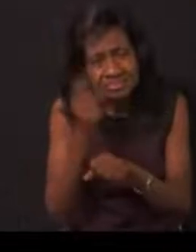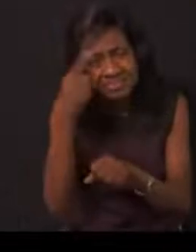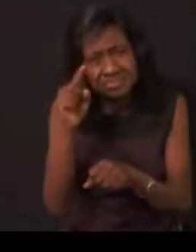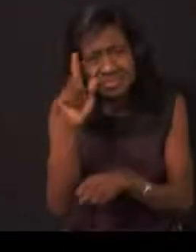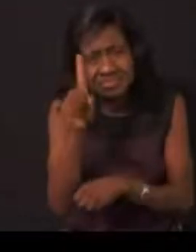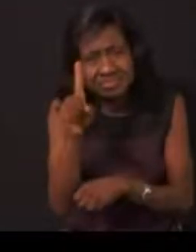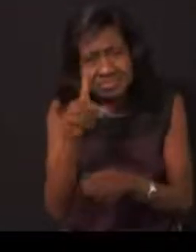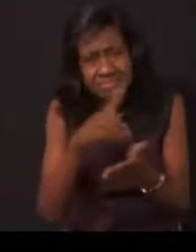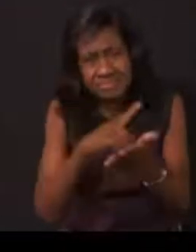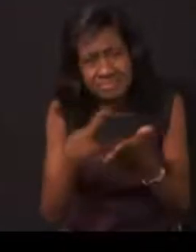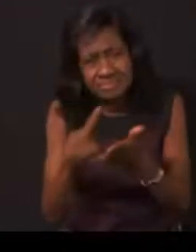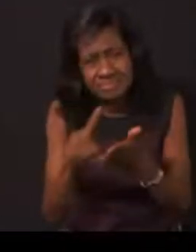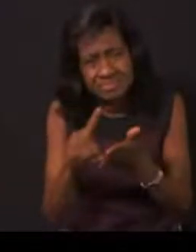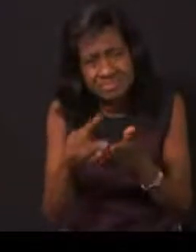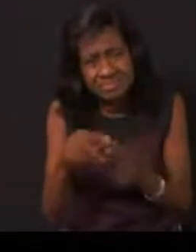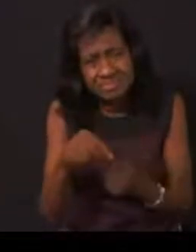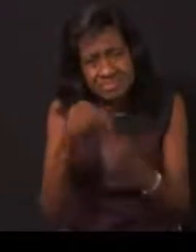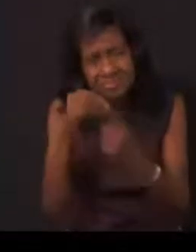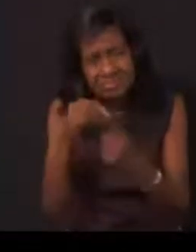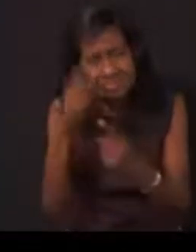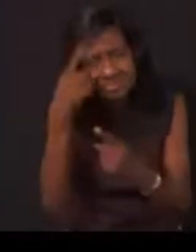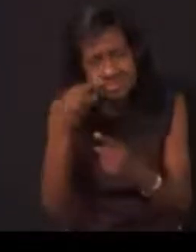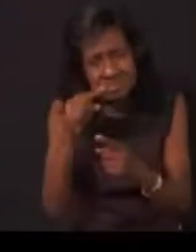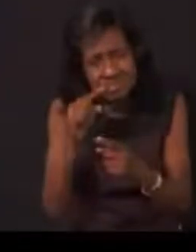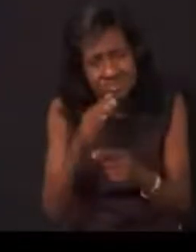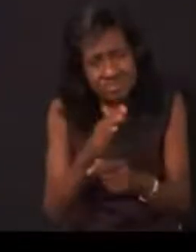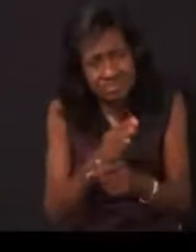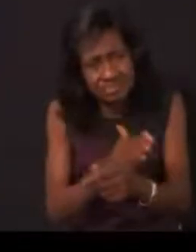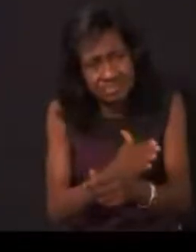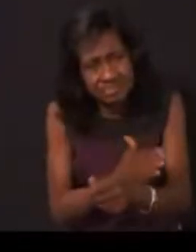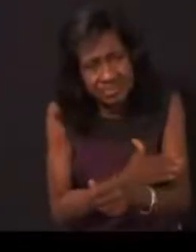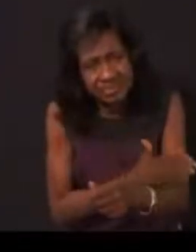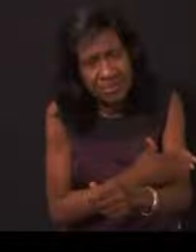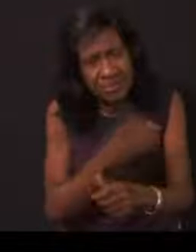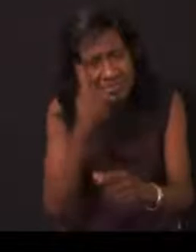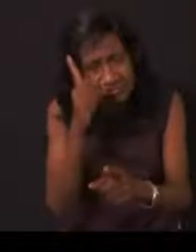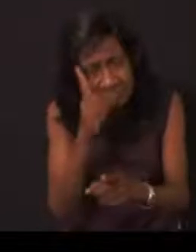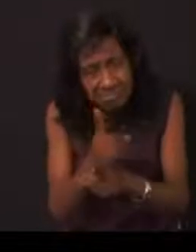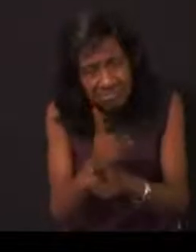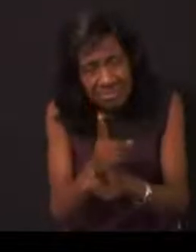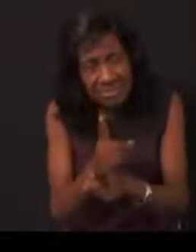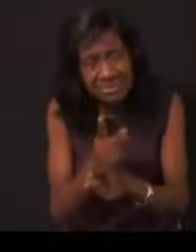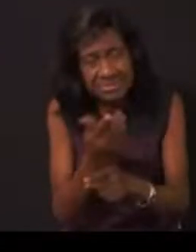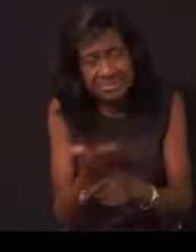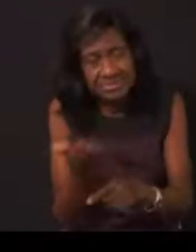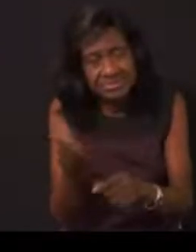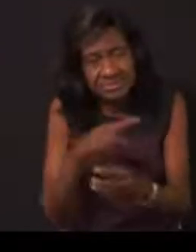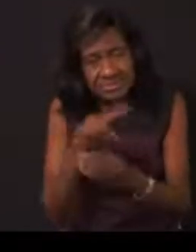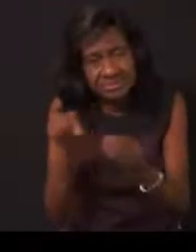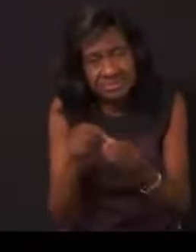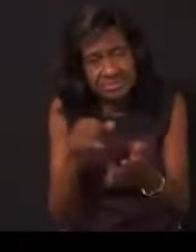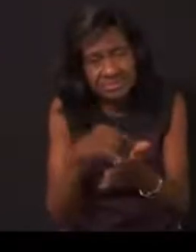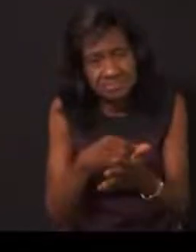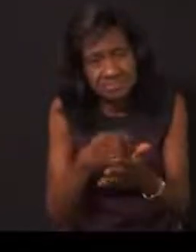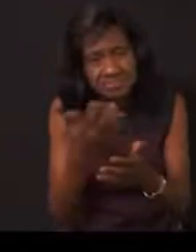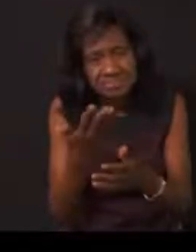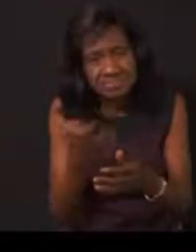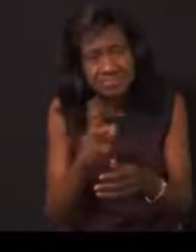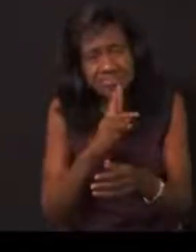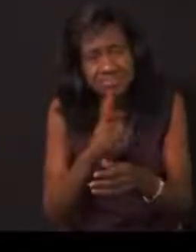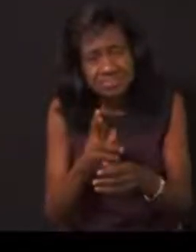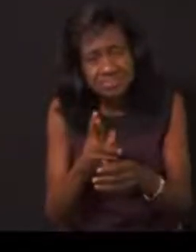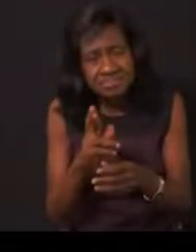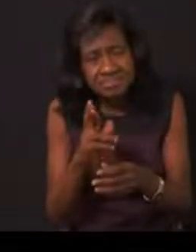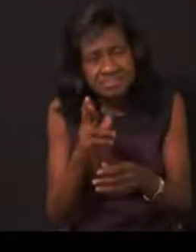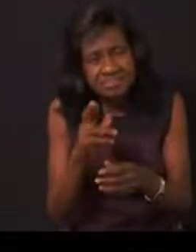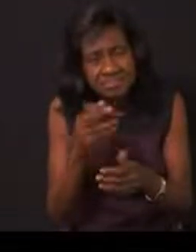half, specifically on developing the right process around this, because there are issues with it. I mean, if